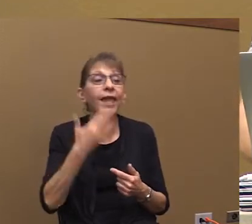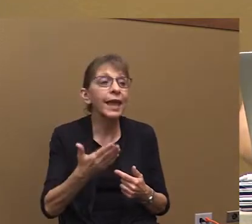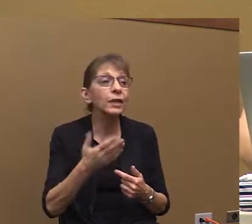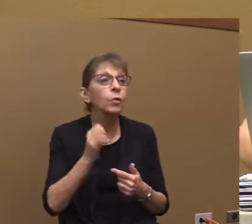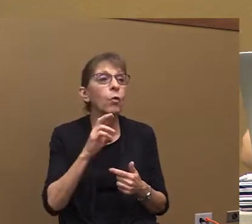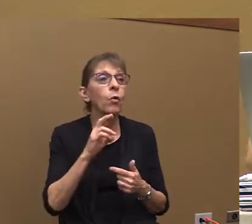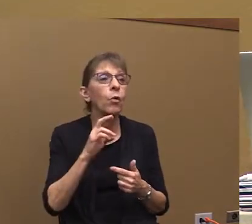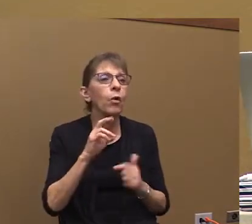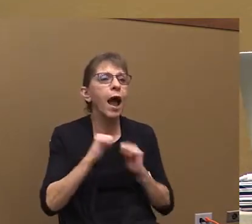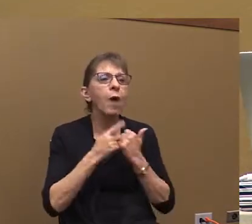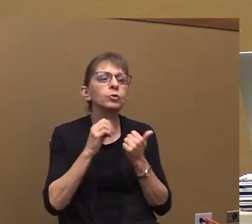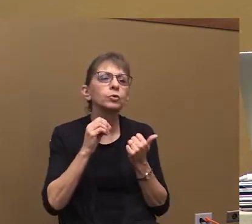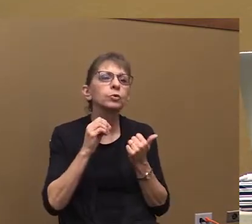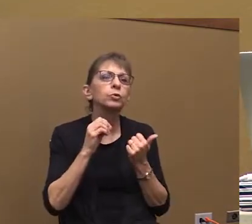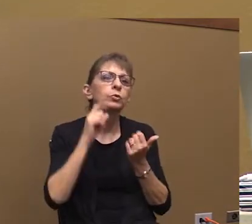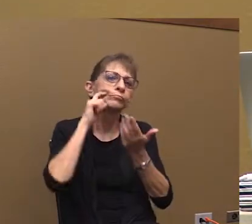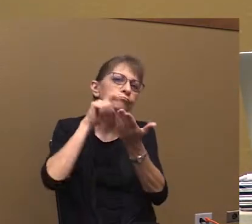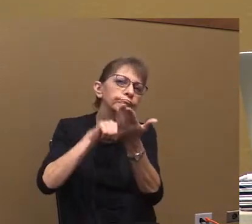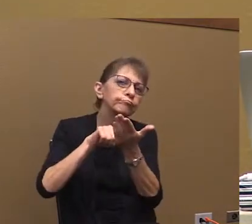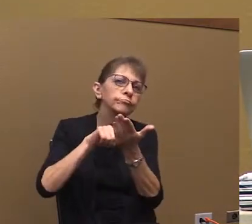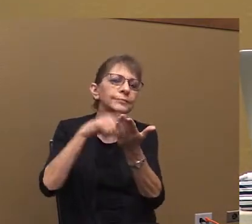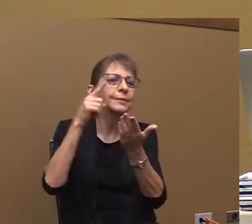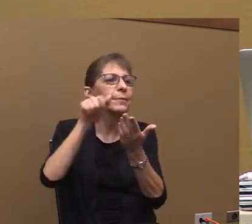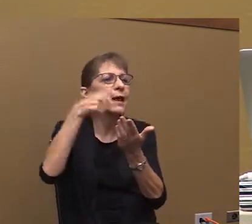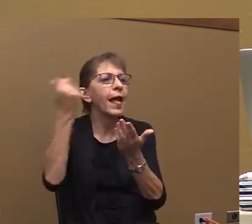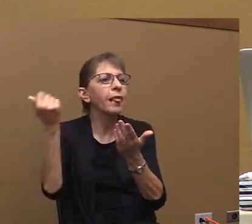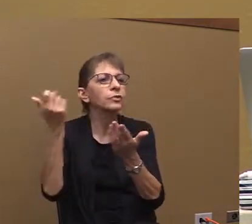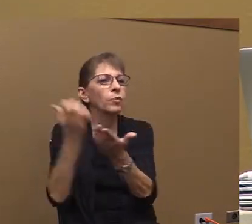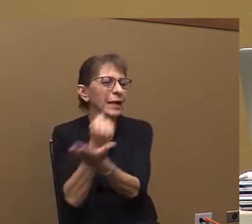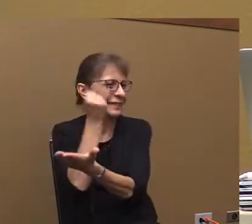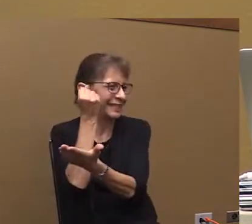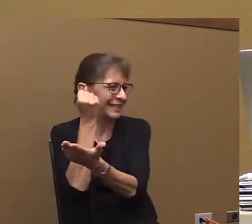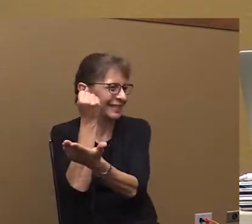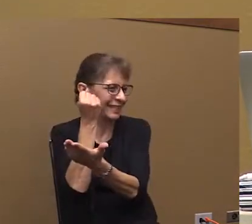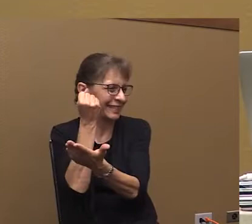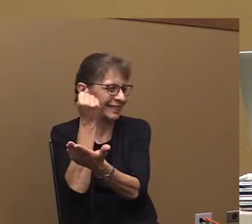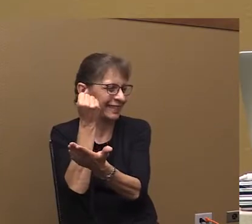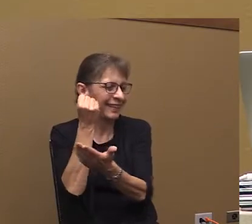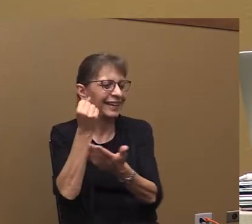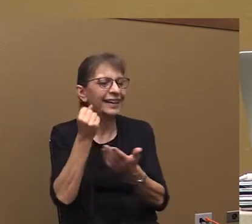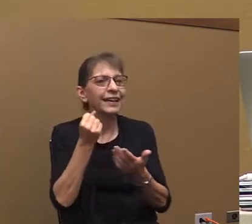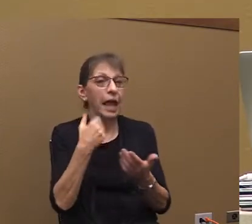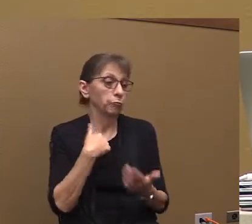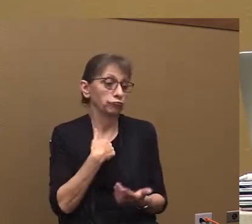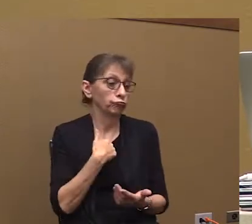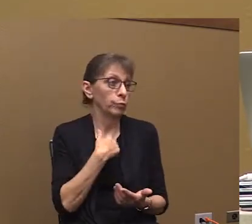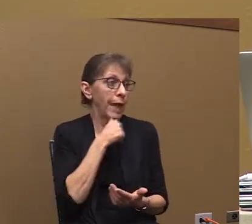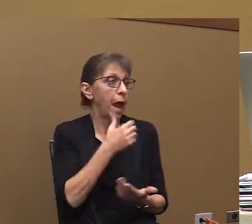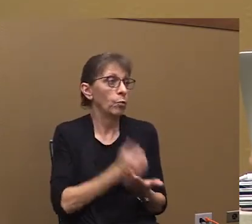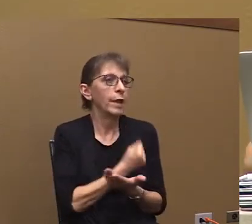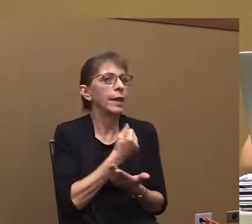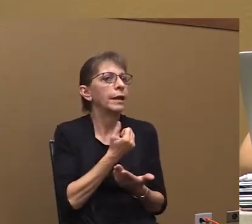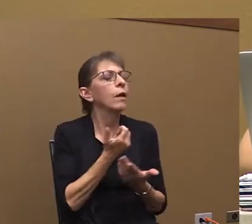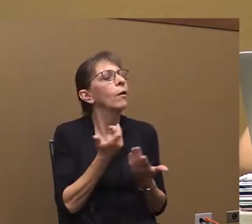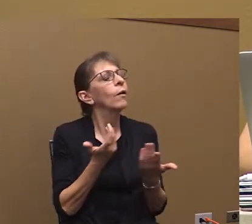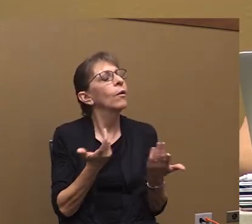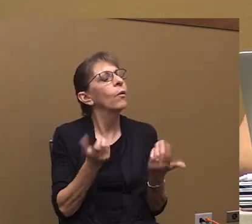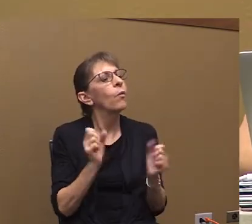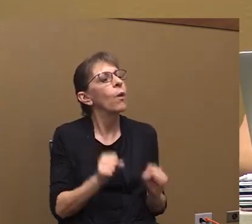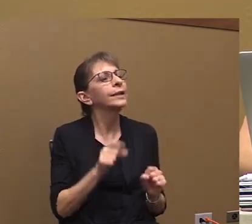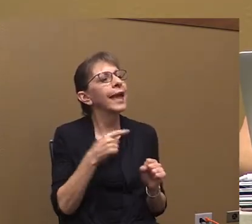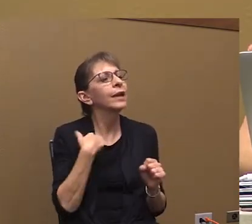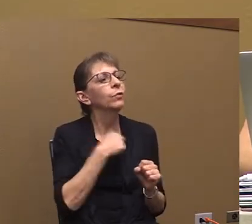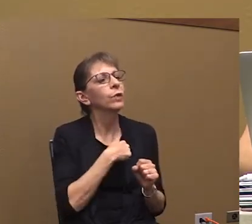we need to respond to that, or recognize when to say thank you, or how to acknowledge